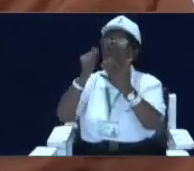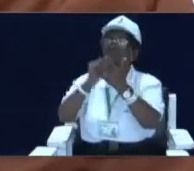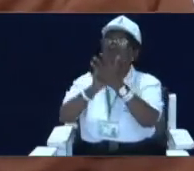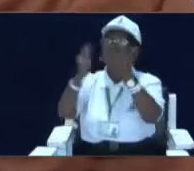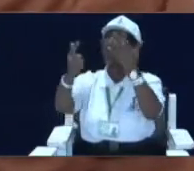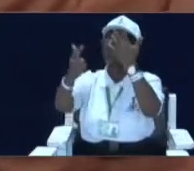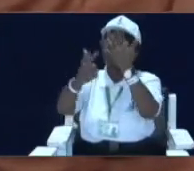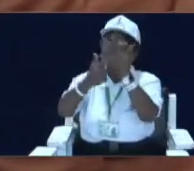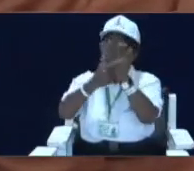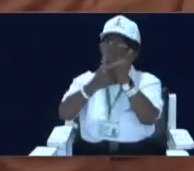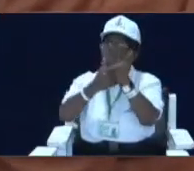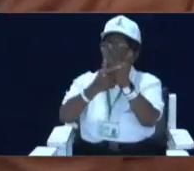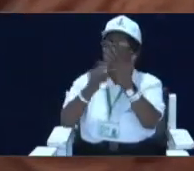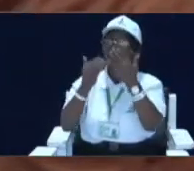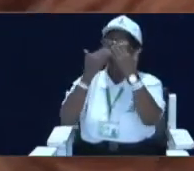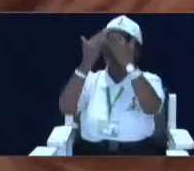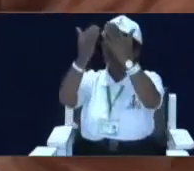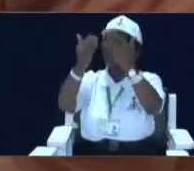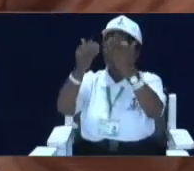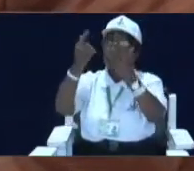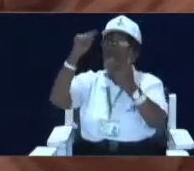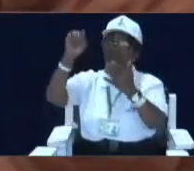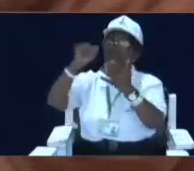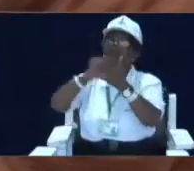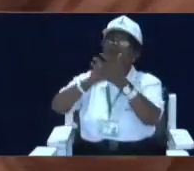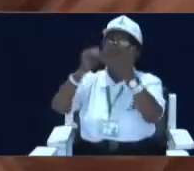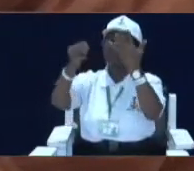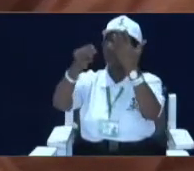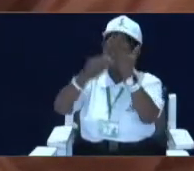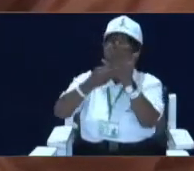August. Thank you for September.